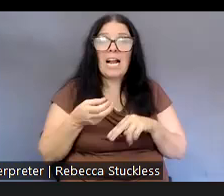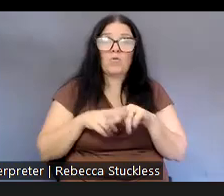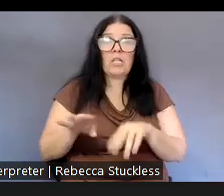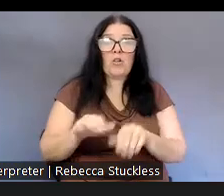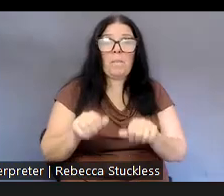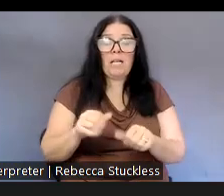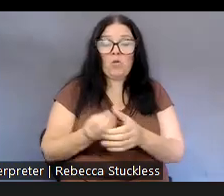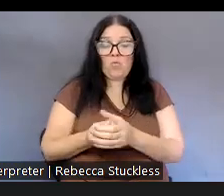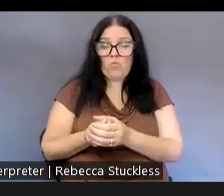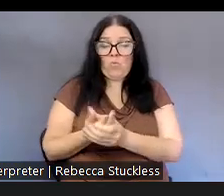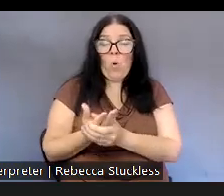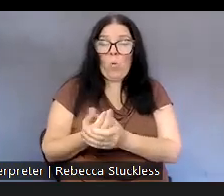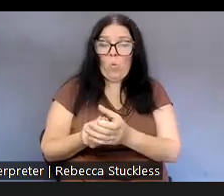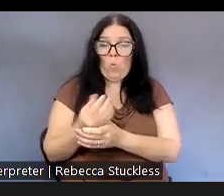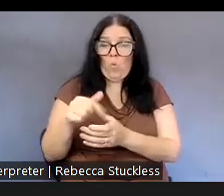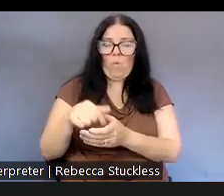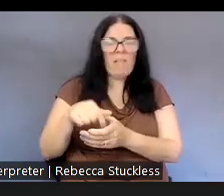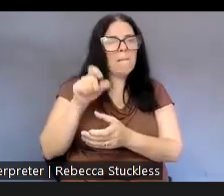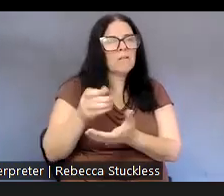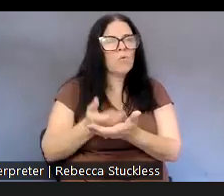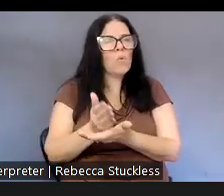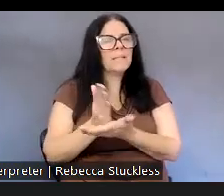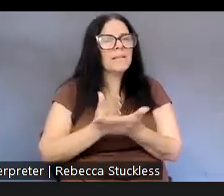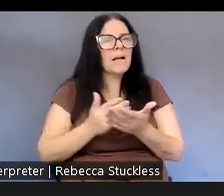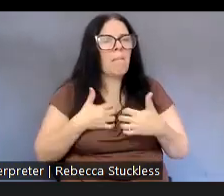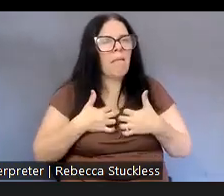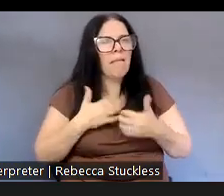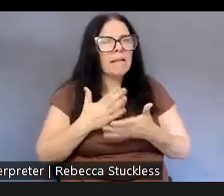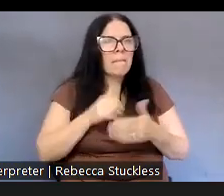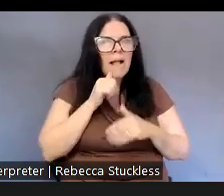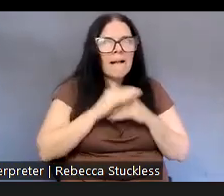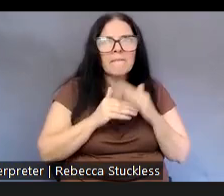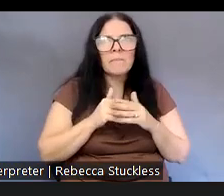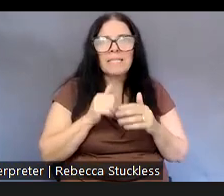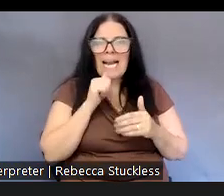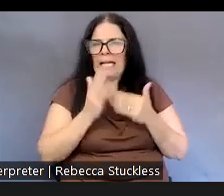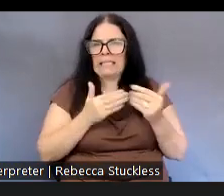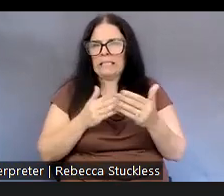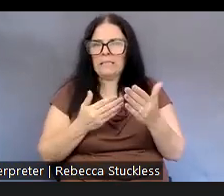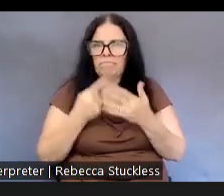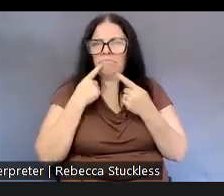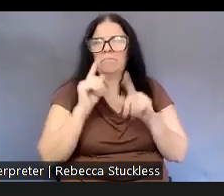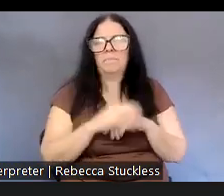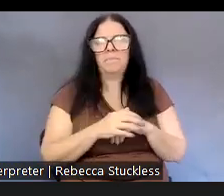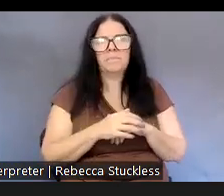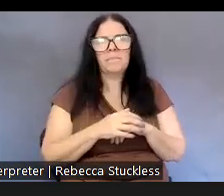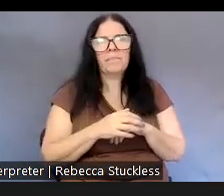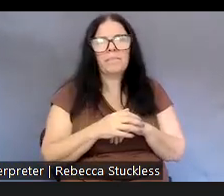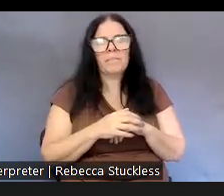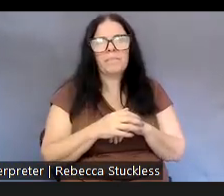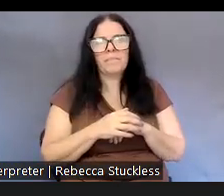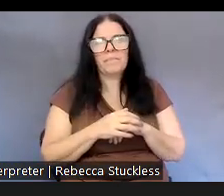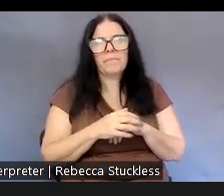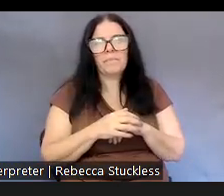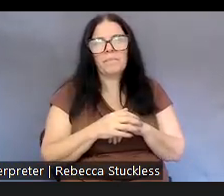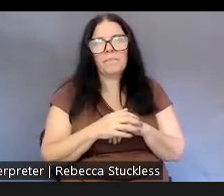least some discomfort. And some resources that we at some resources that we